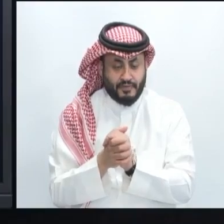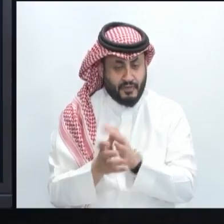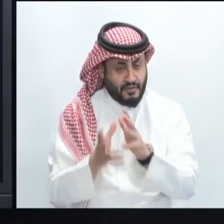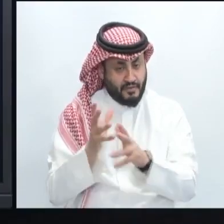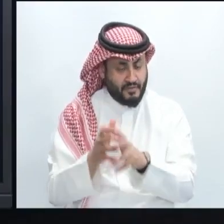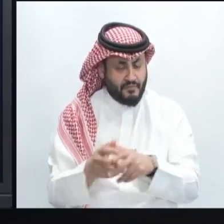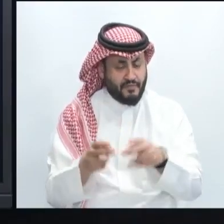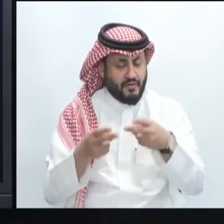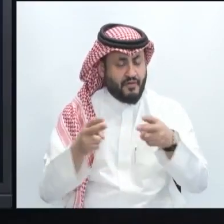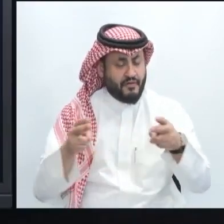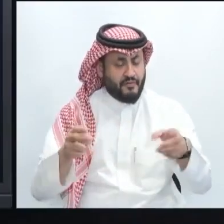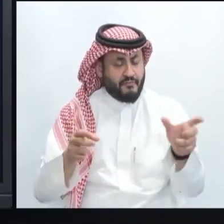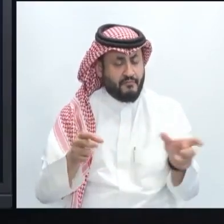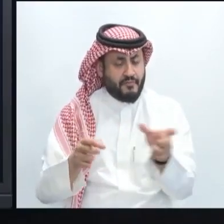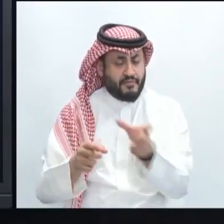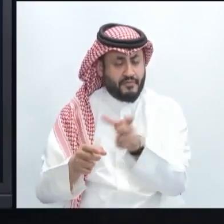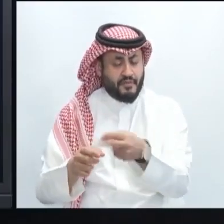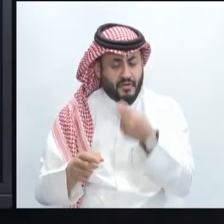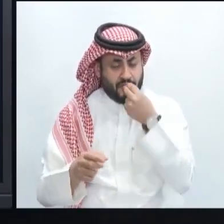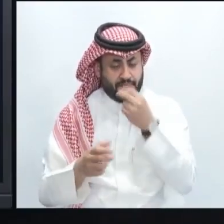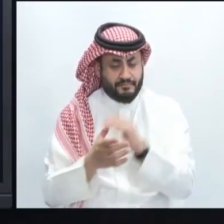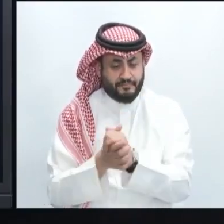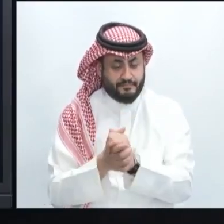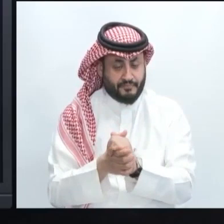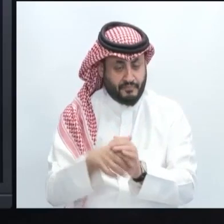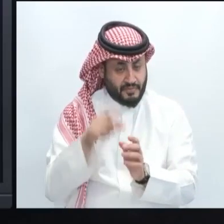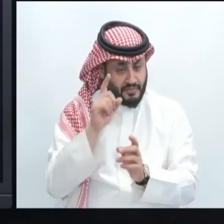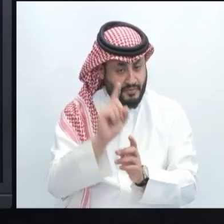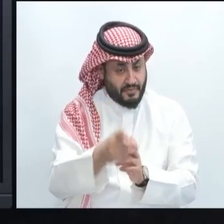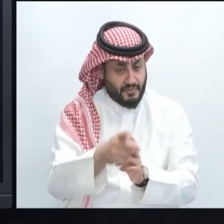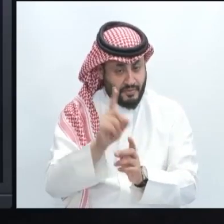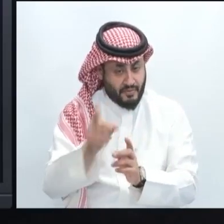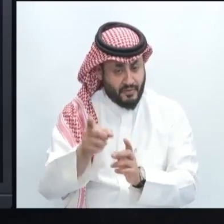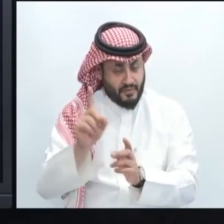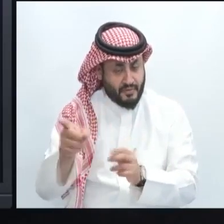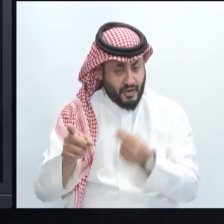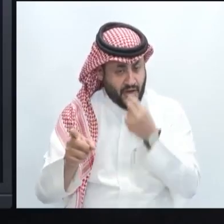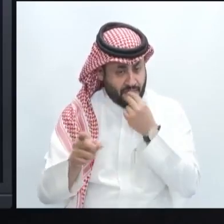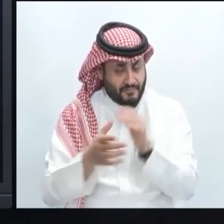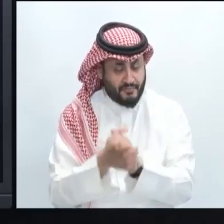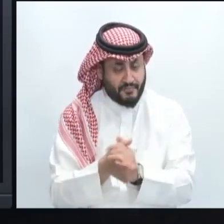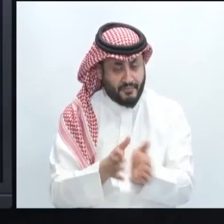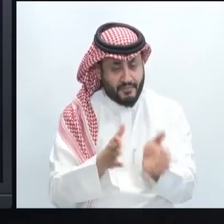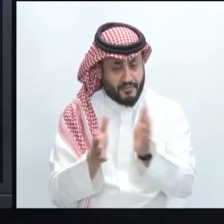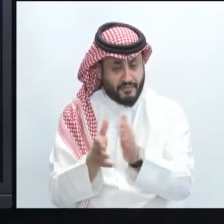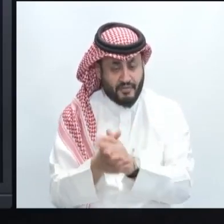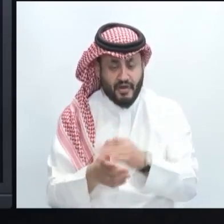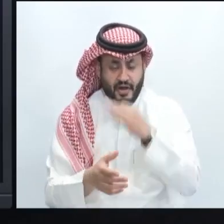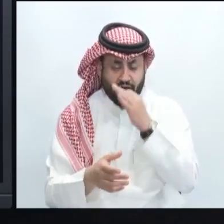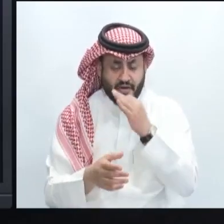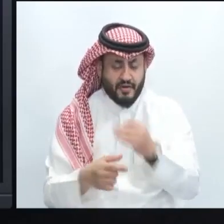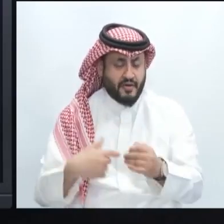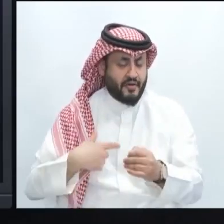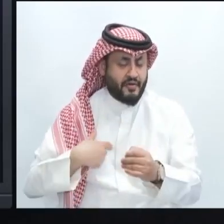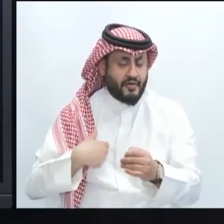about different type of food. We point at each food and we can say the name